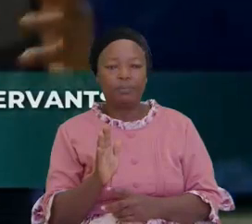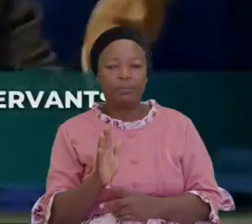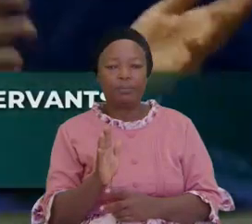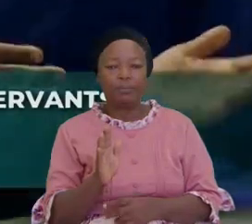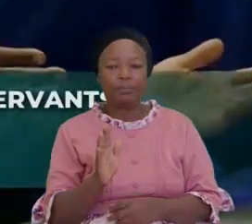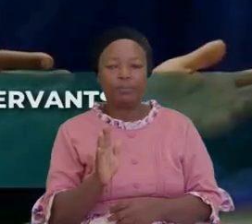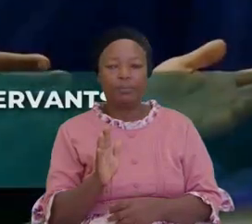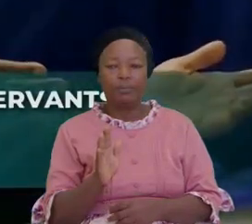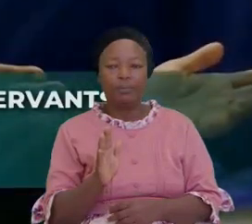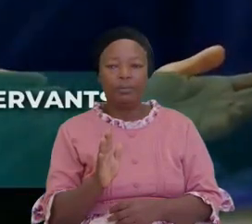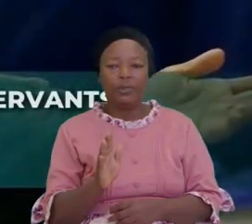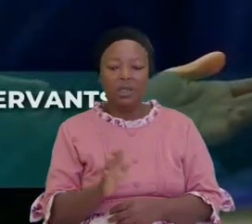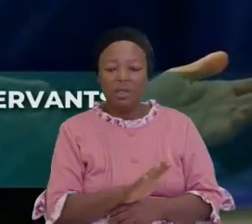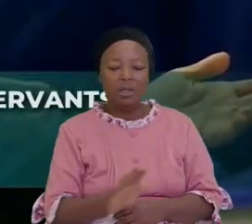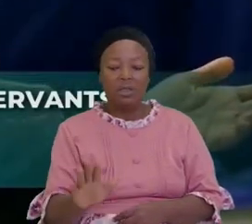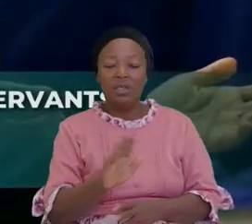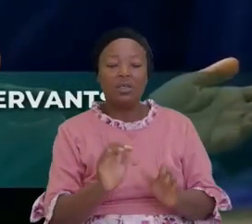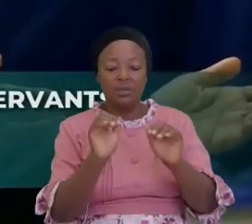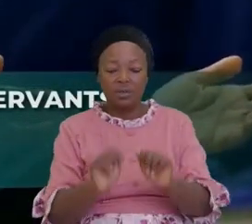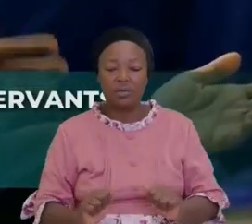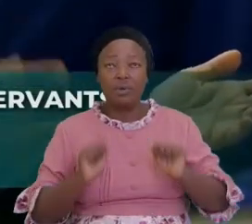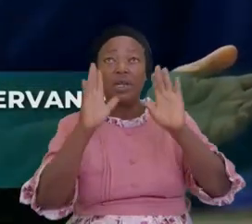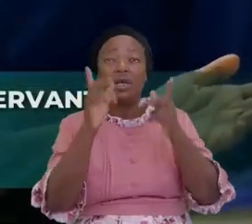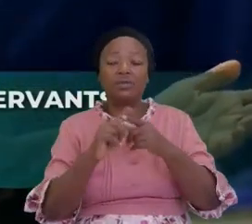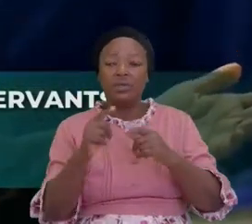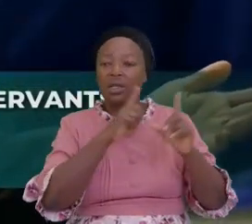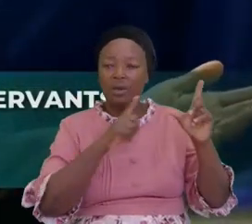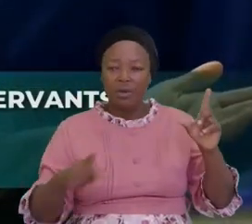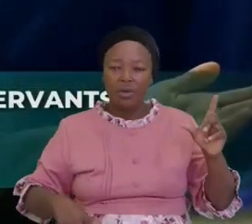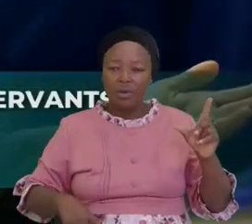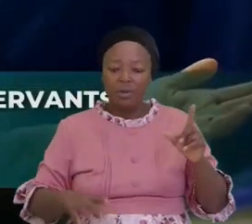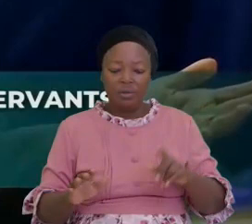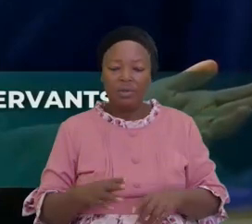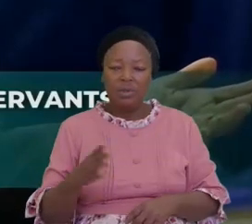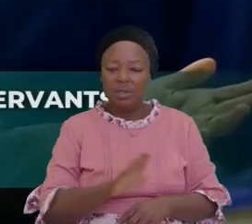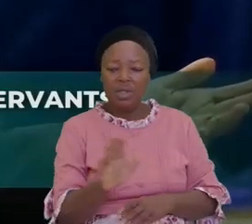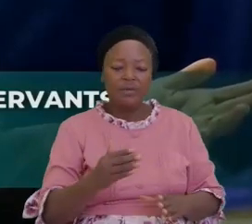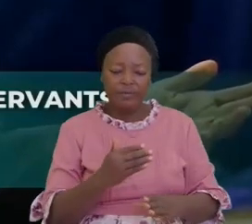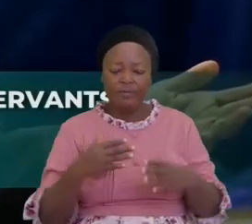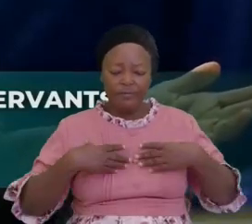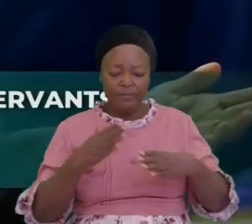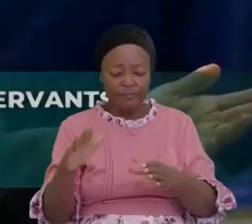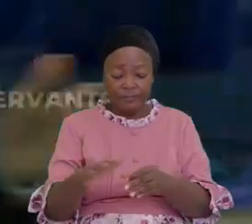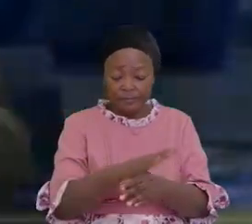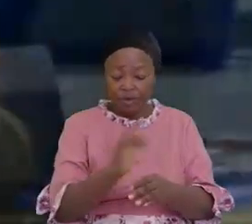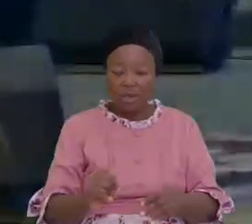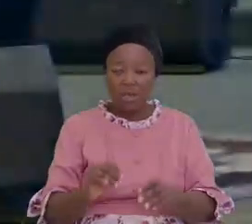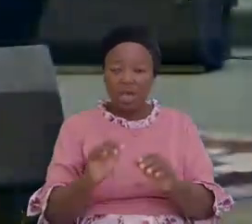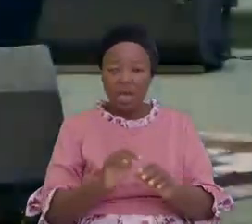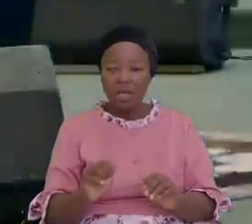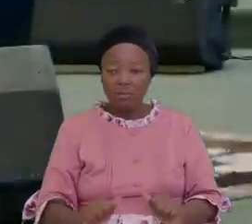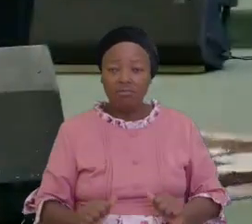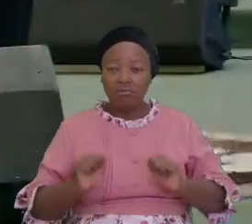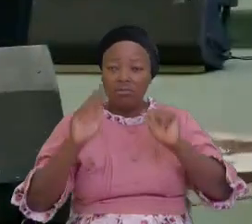They surrendered unto the Lord. They fully submitted unto the Lord. And